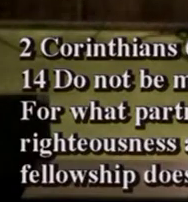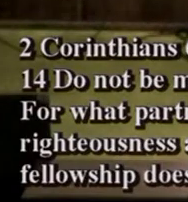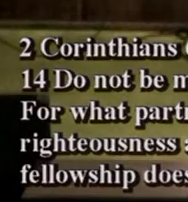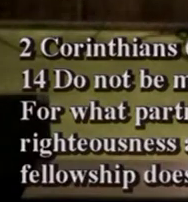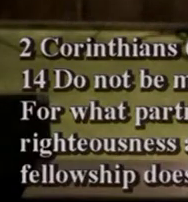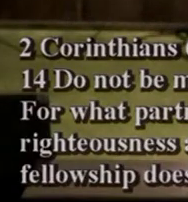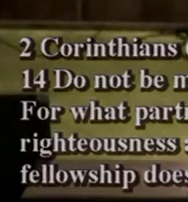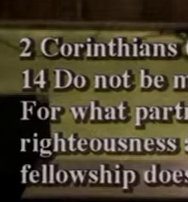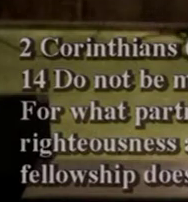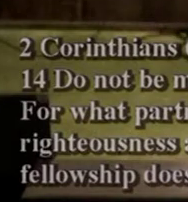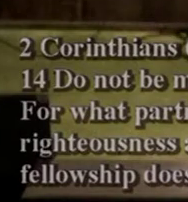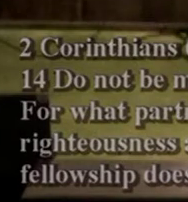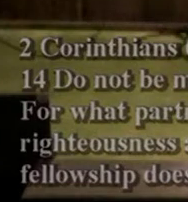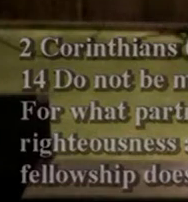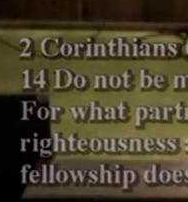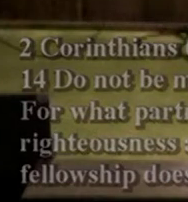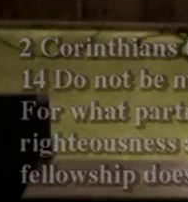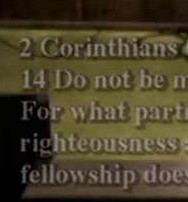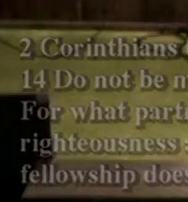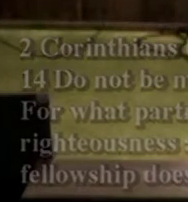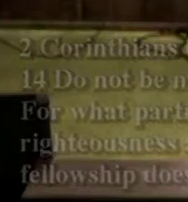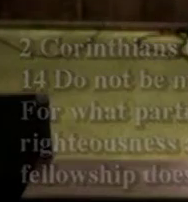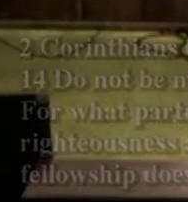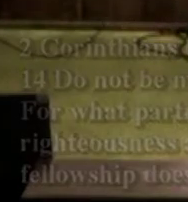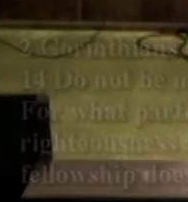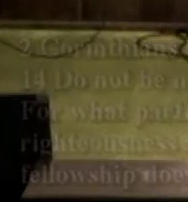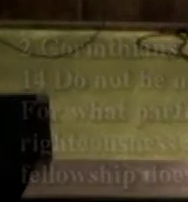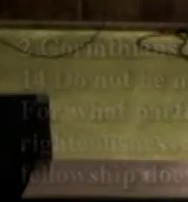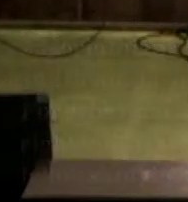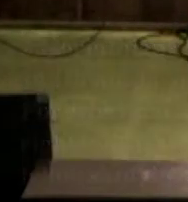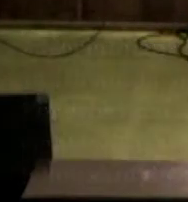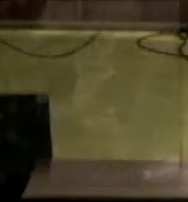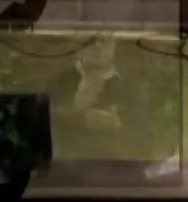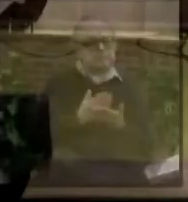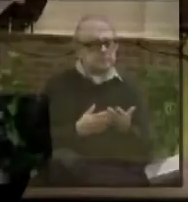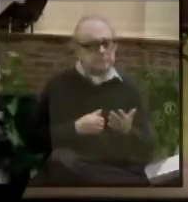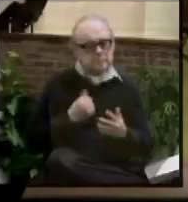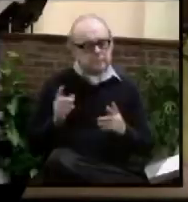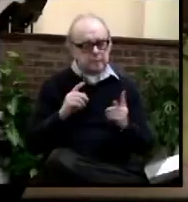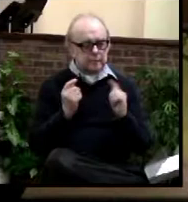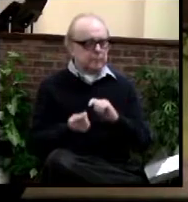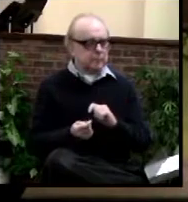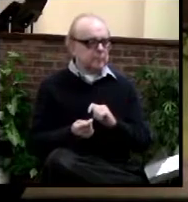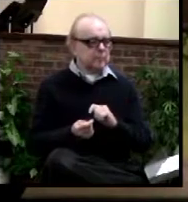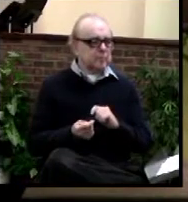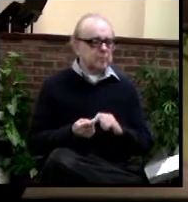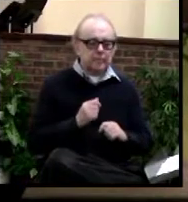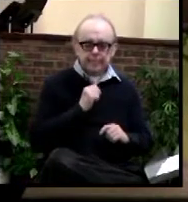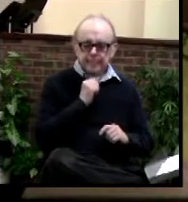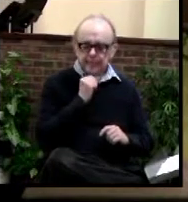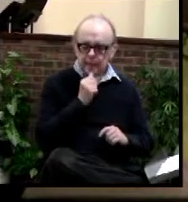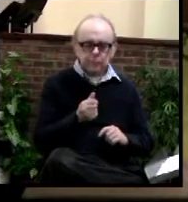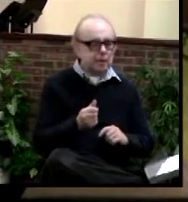with darkness? Okay? Now, in some other translations, it says, do not be